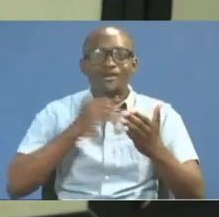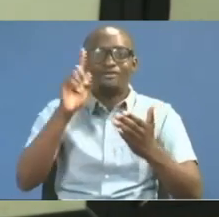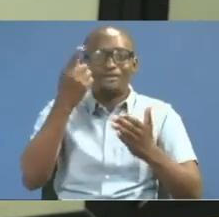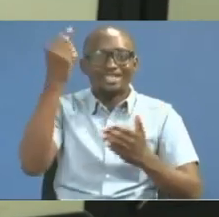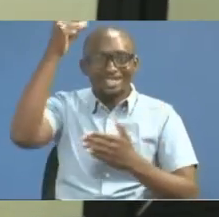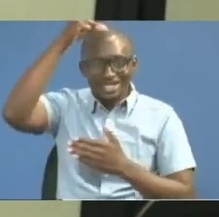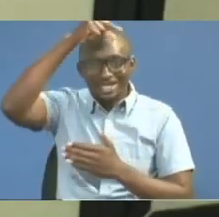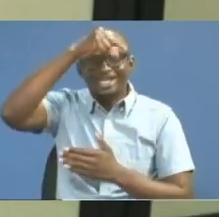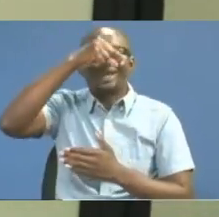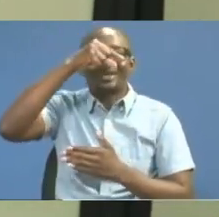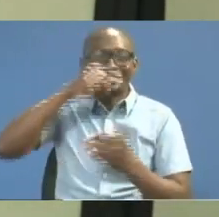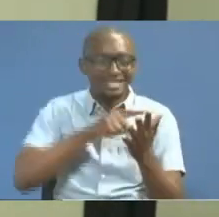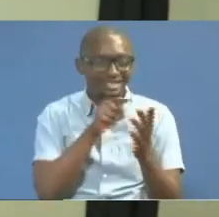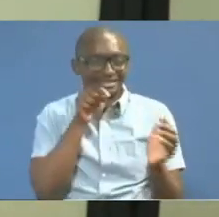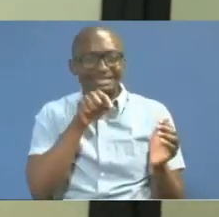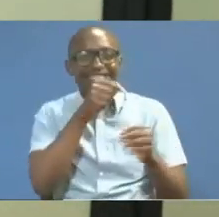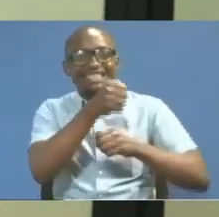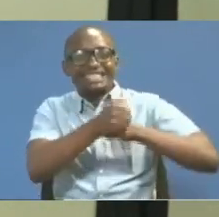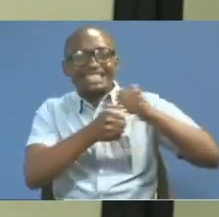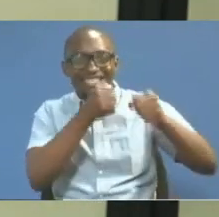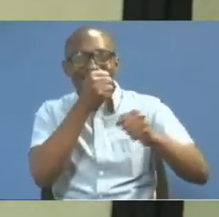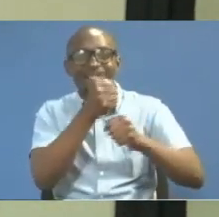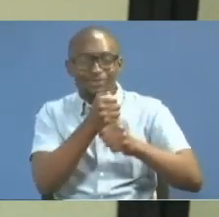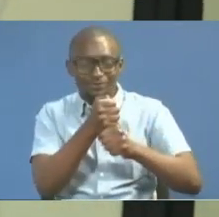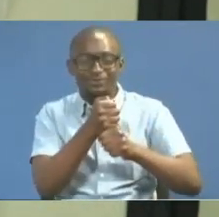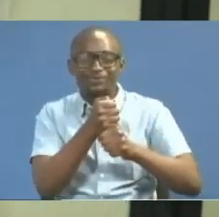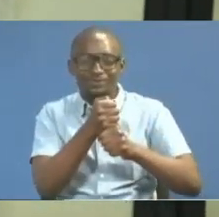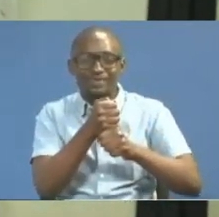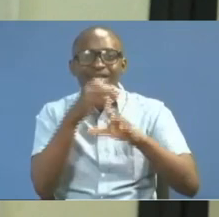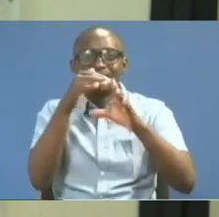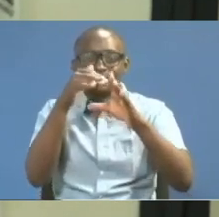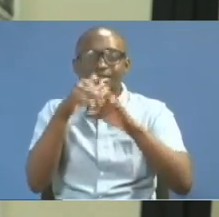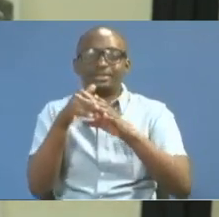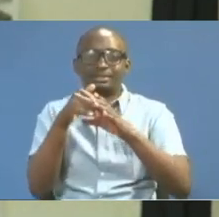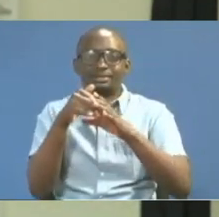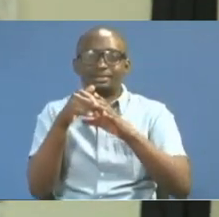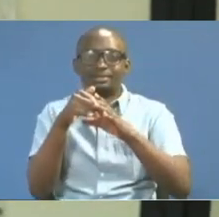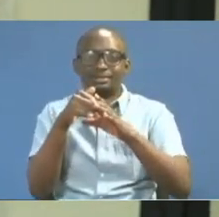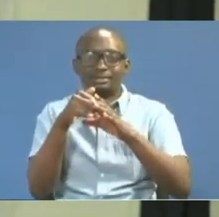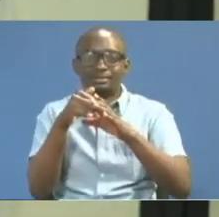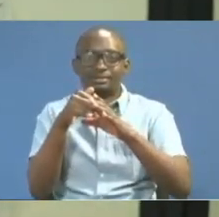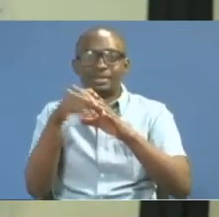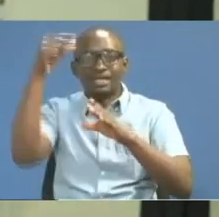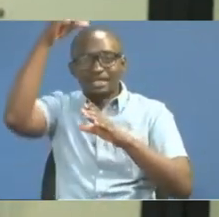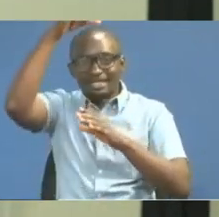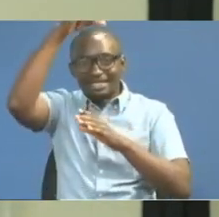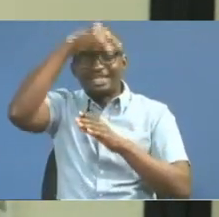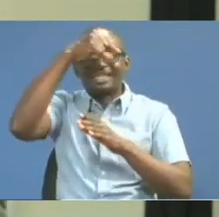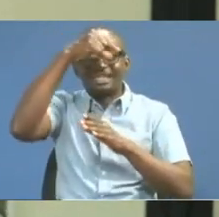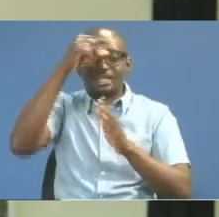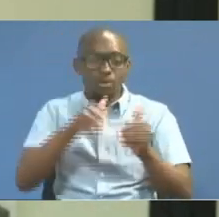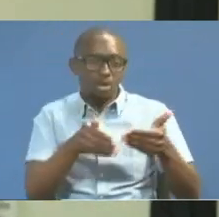expect to have their first graduates this academic year. In terms of